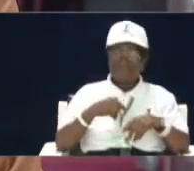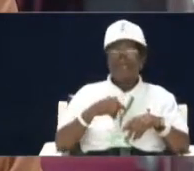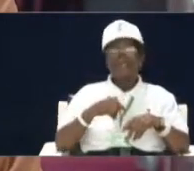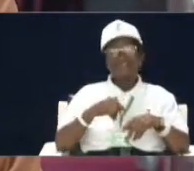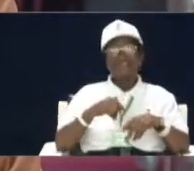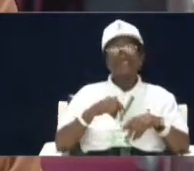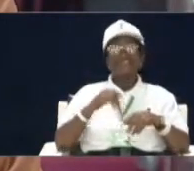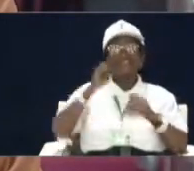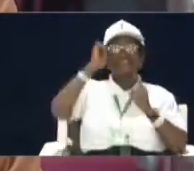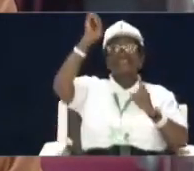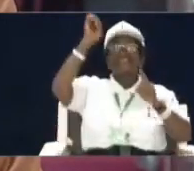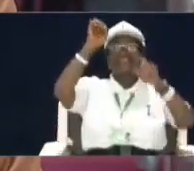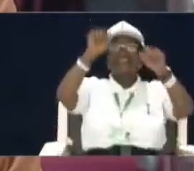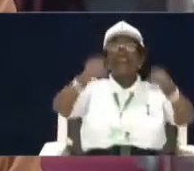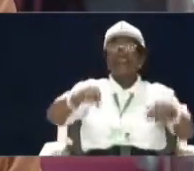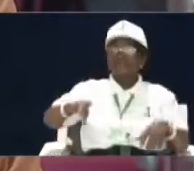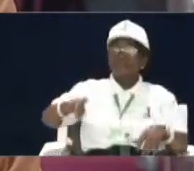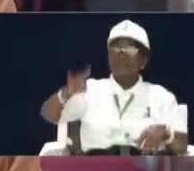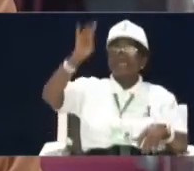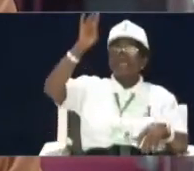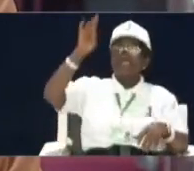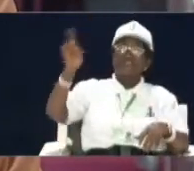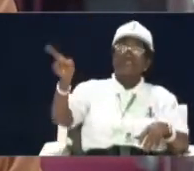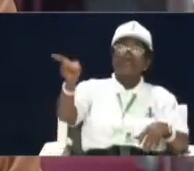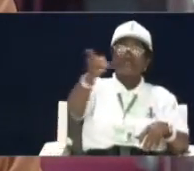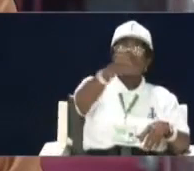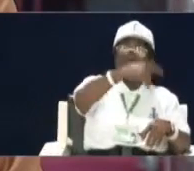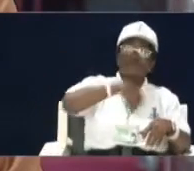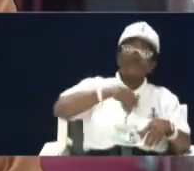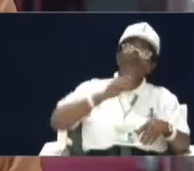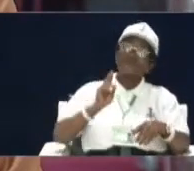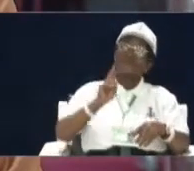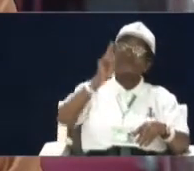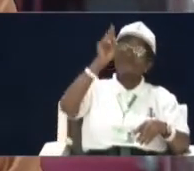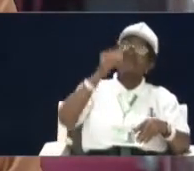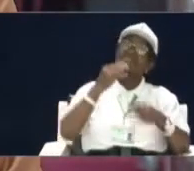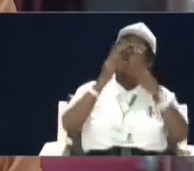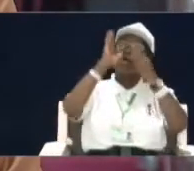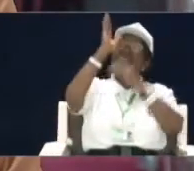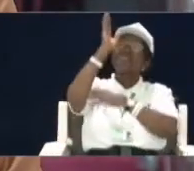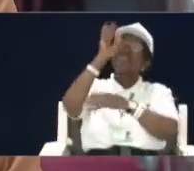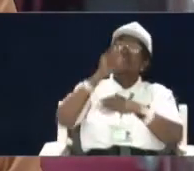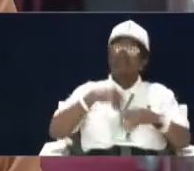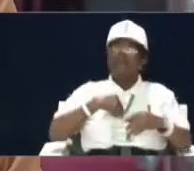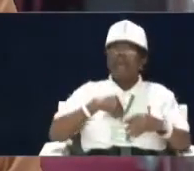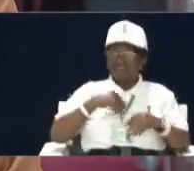he can pick you up. And thank God, I'm looking forward to December.